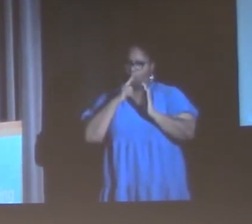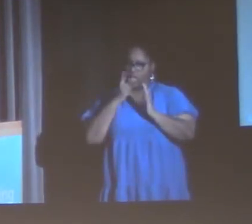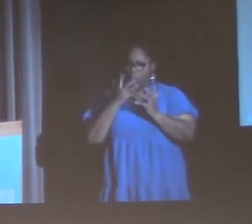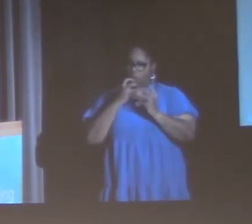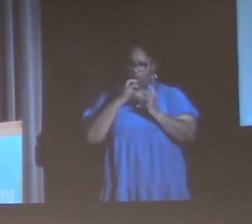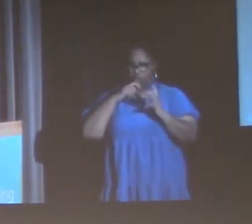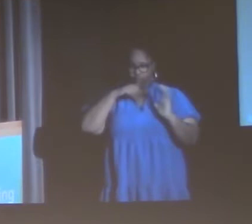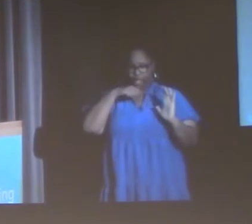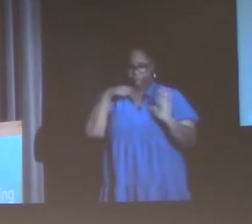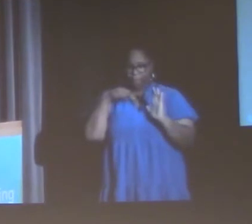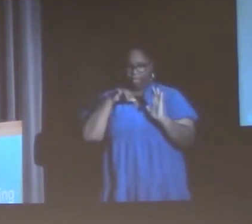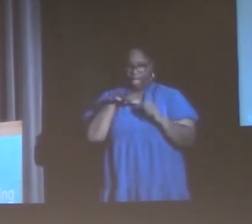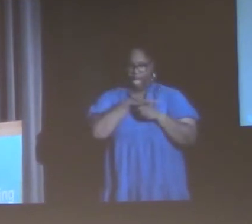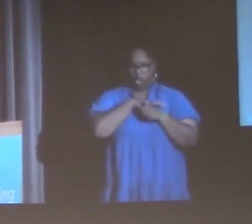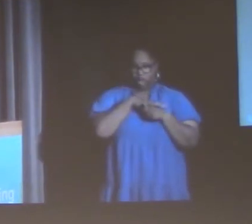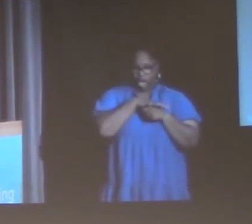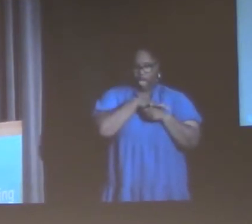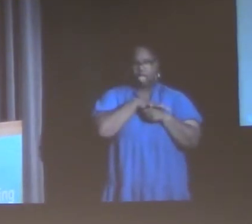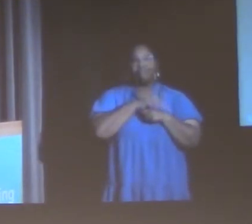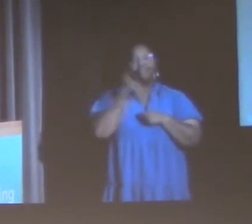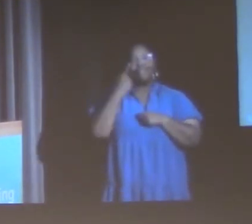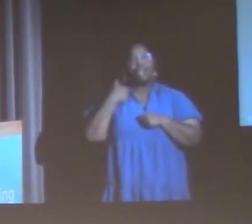and we had a drone,